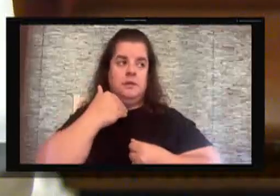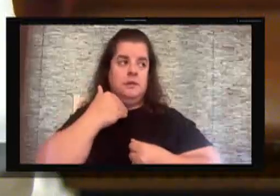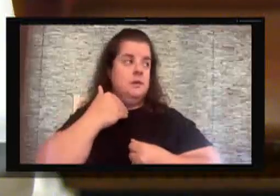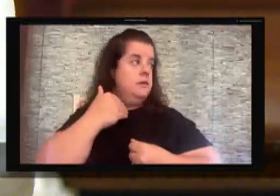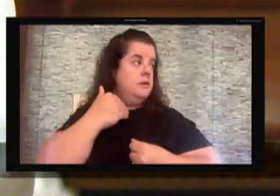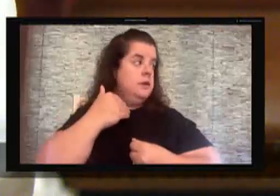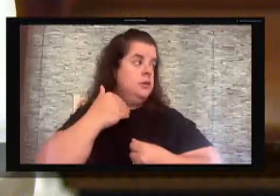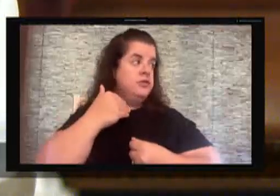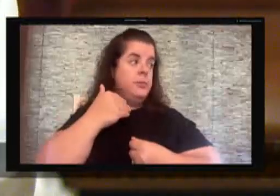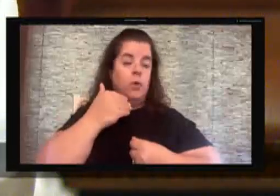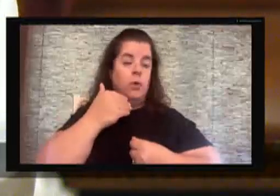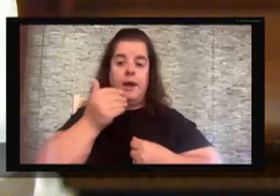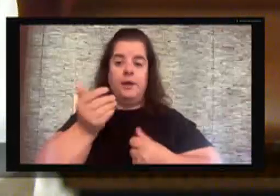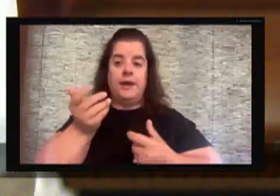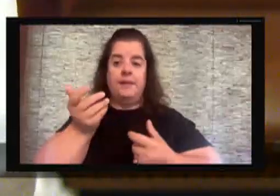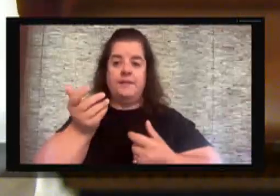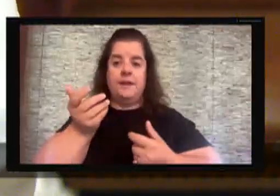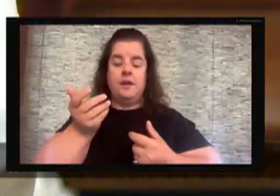bullpen.